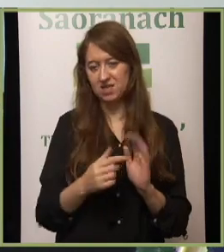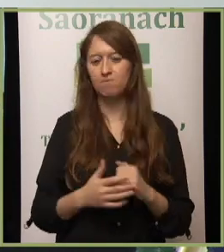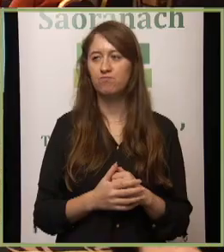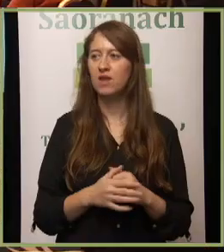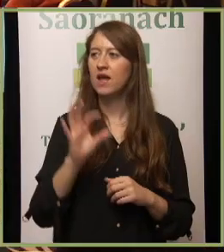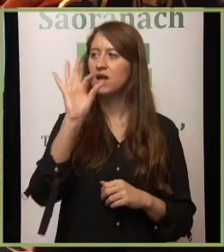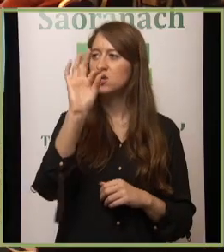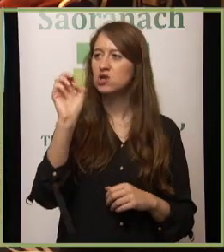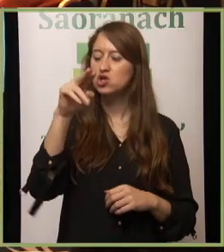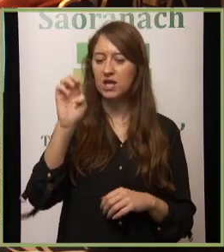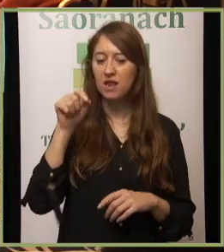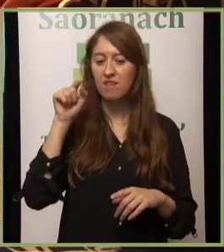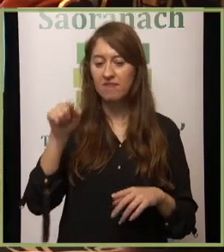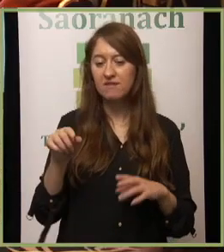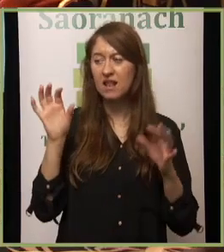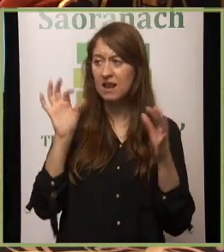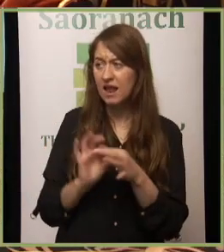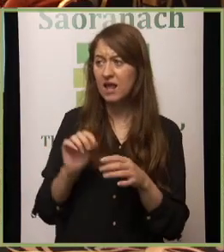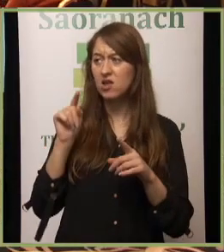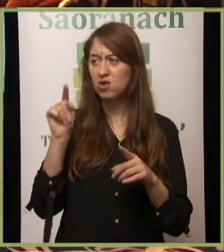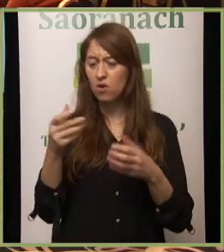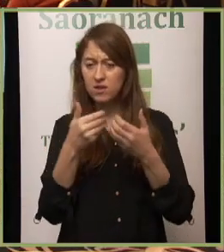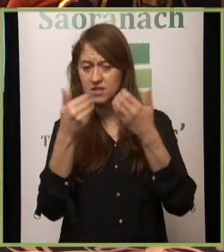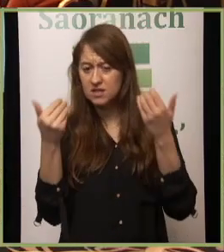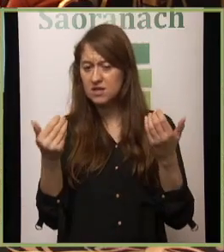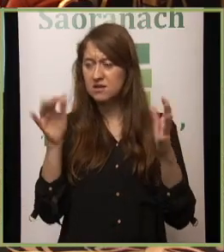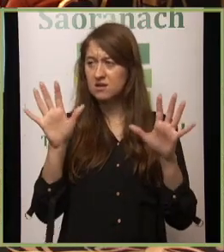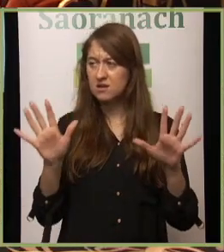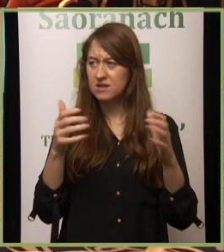out again as a separate recommendation?